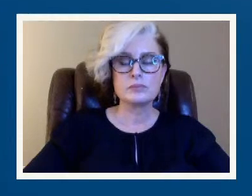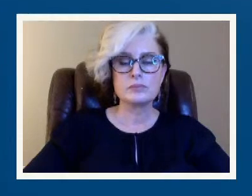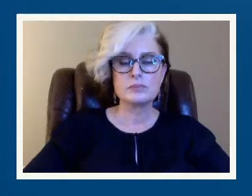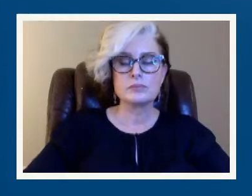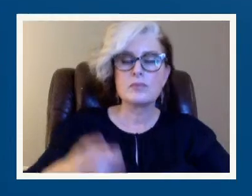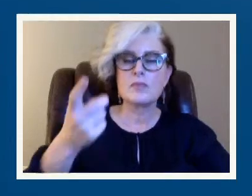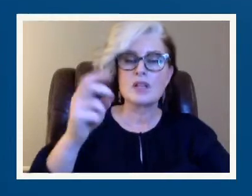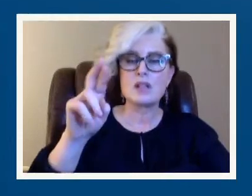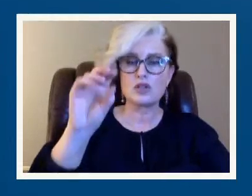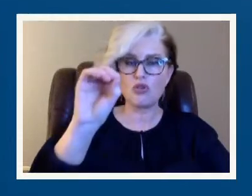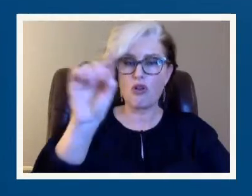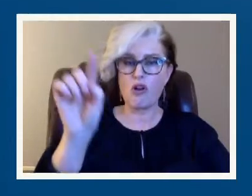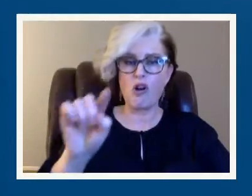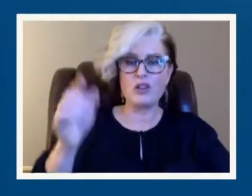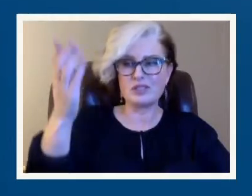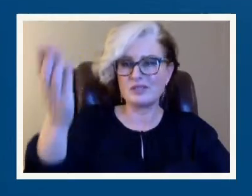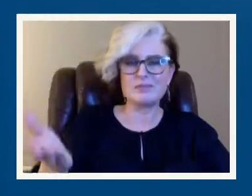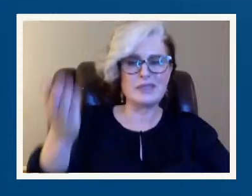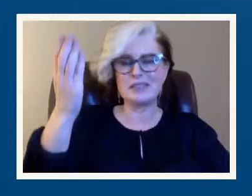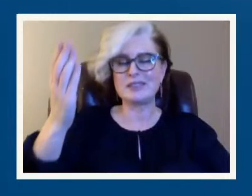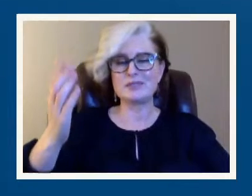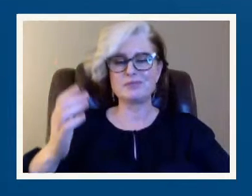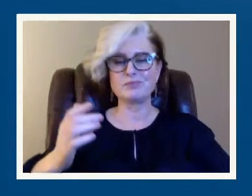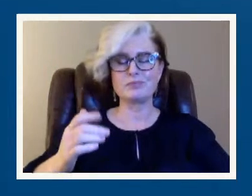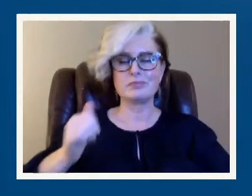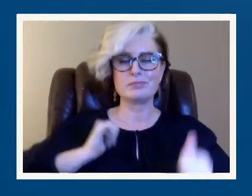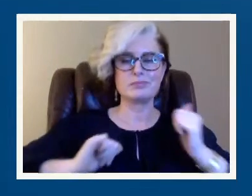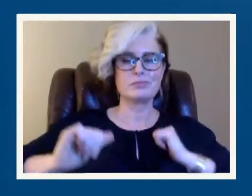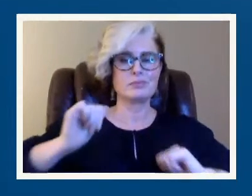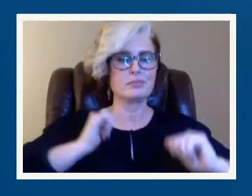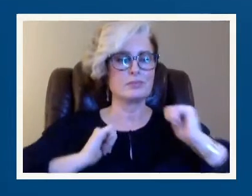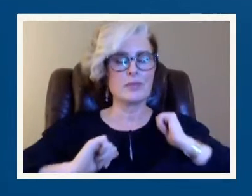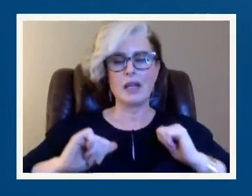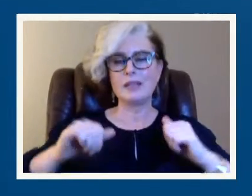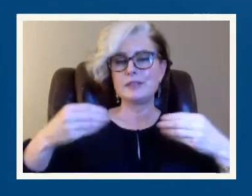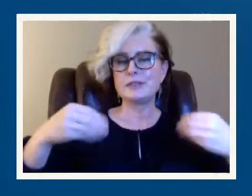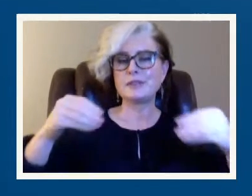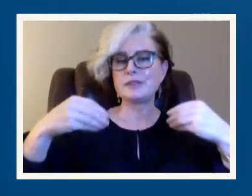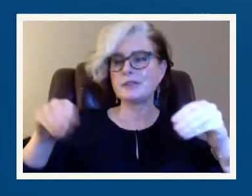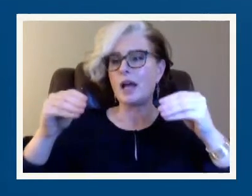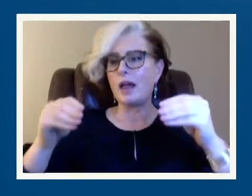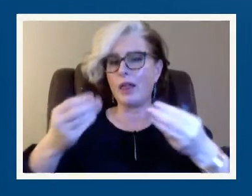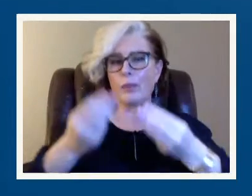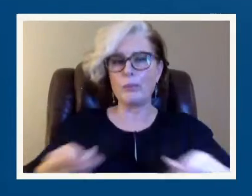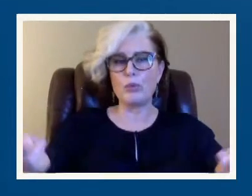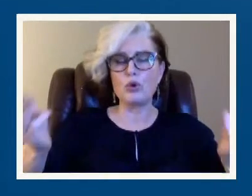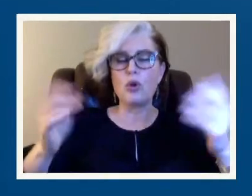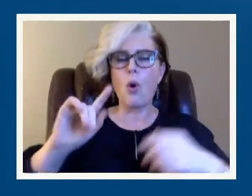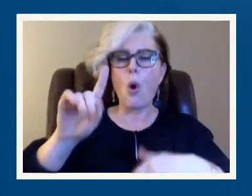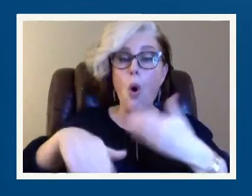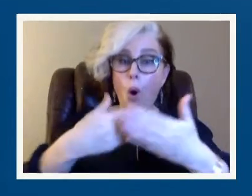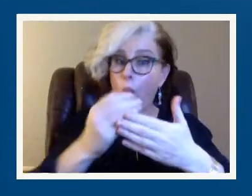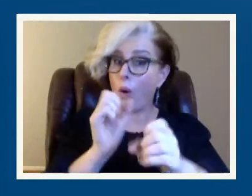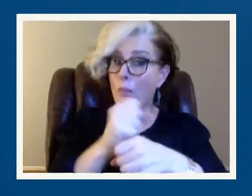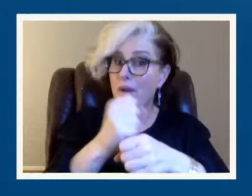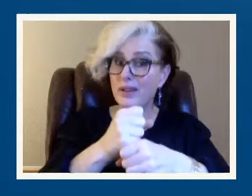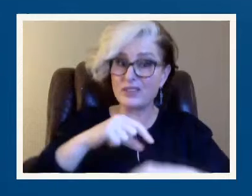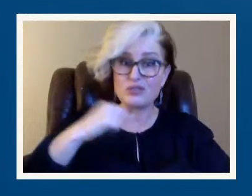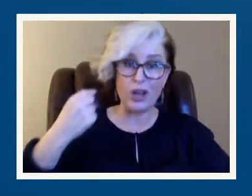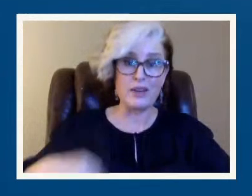Dr. Oz, for all his show and all his merchandise, all of it was manufactured right in